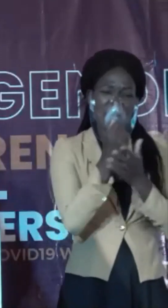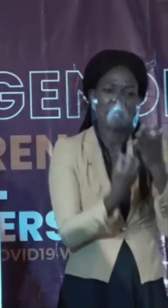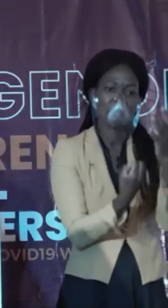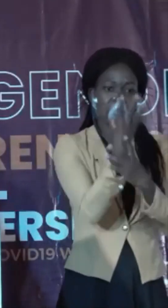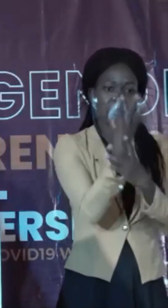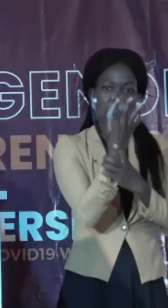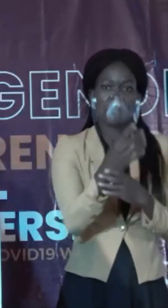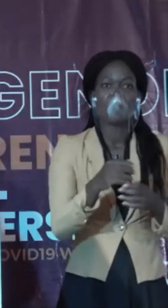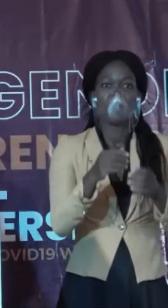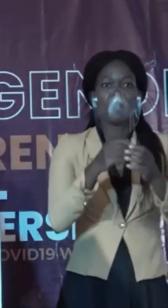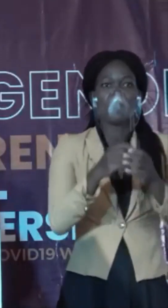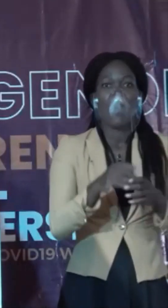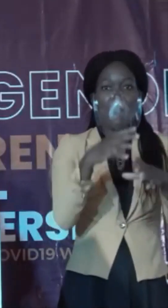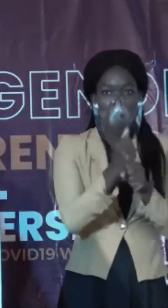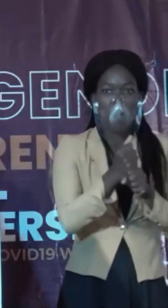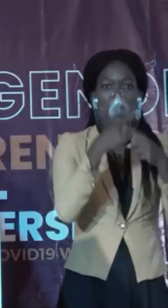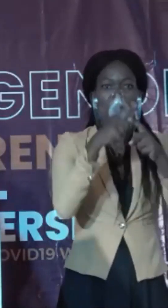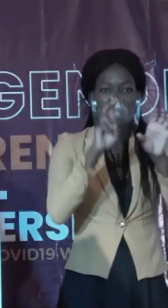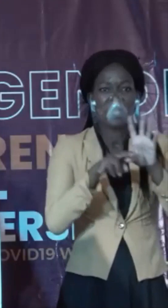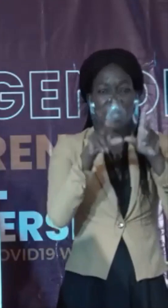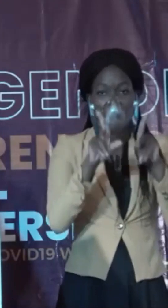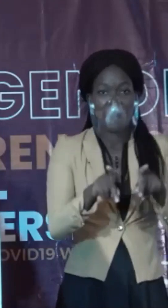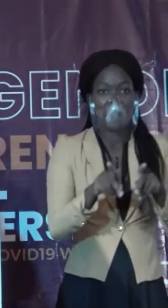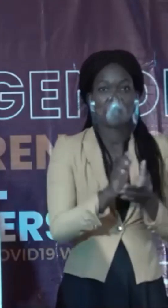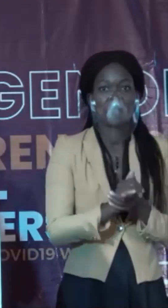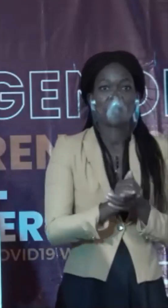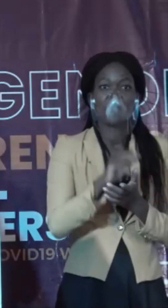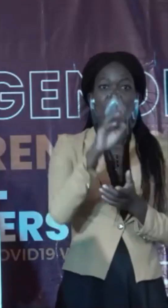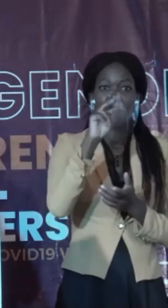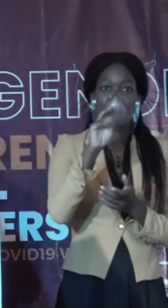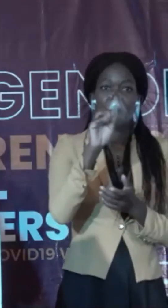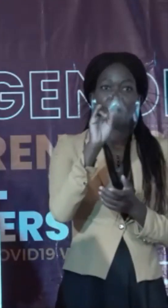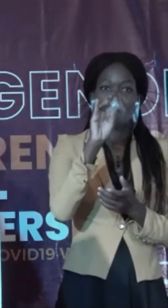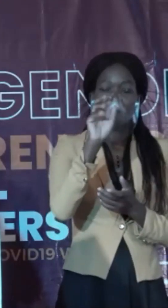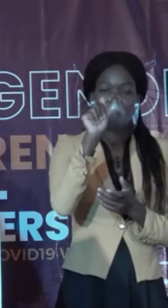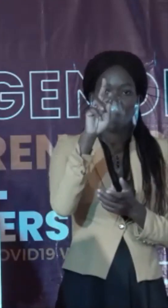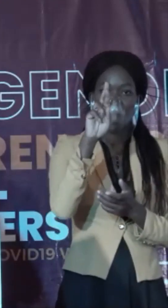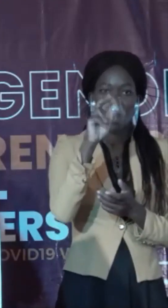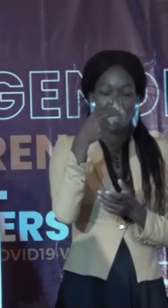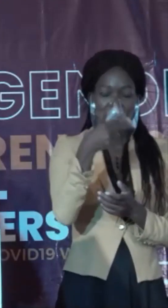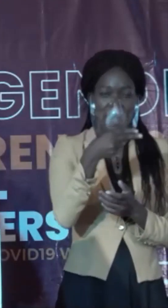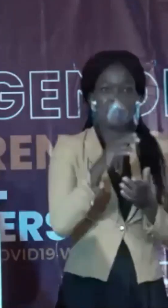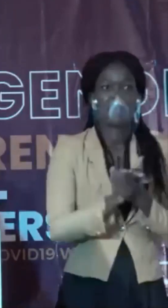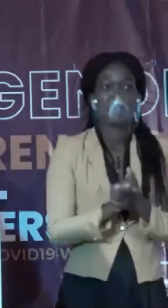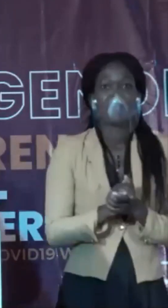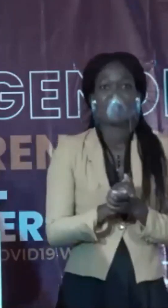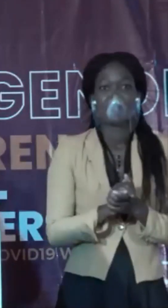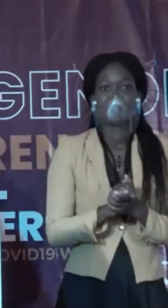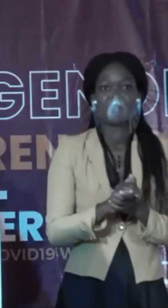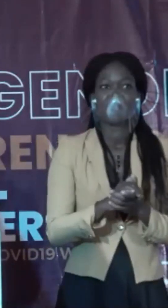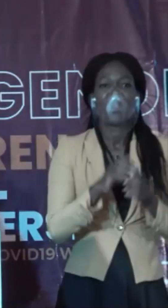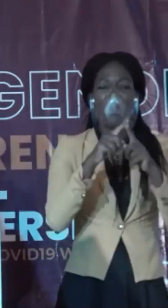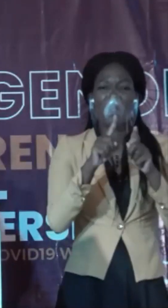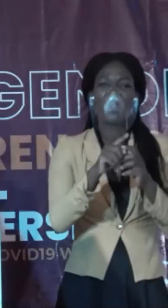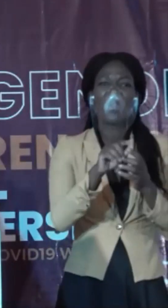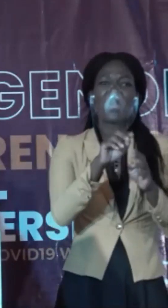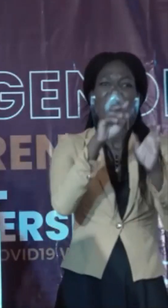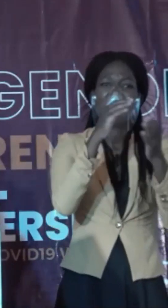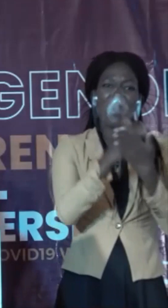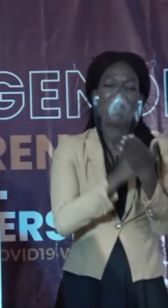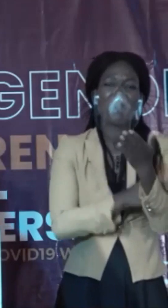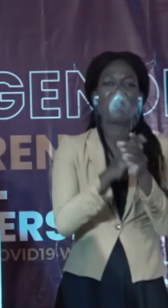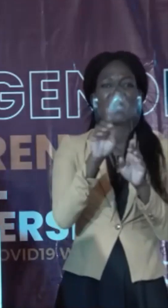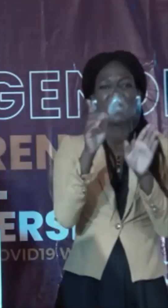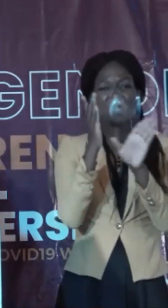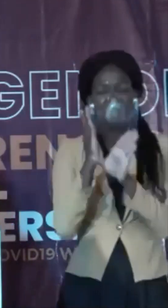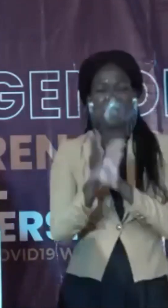chairperson of Molaya Gos Trust and sits on several corporate boards. She's an